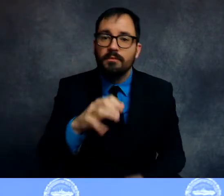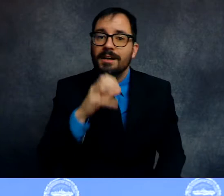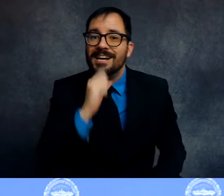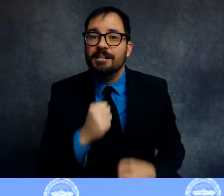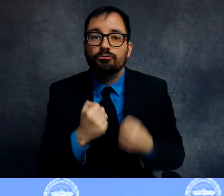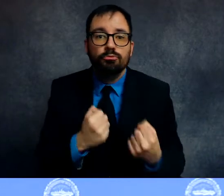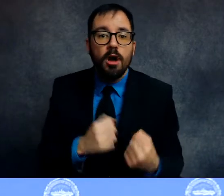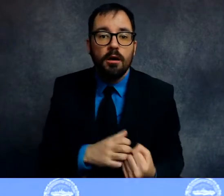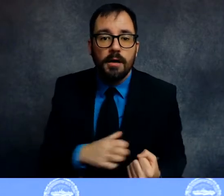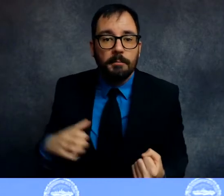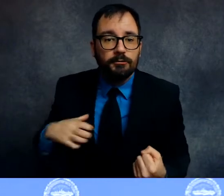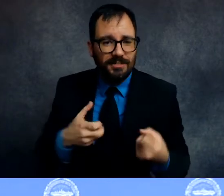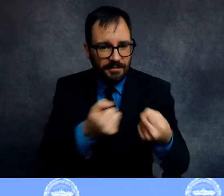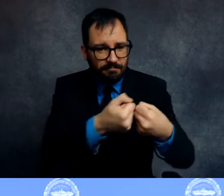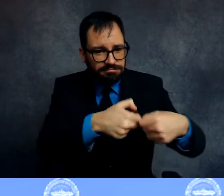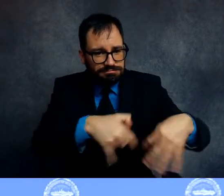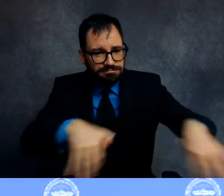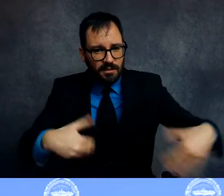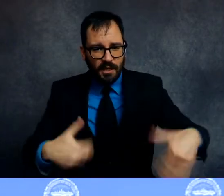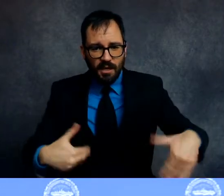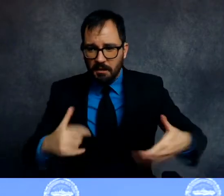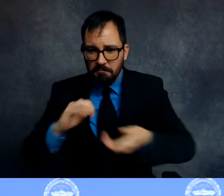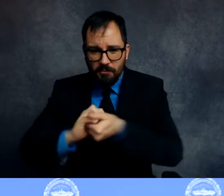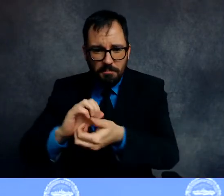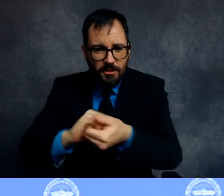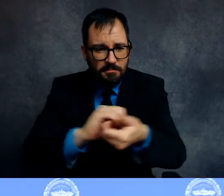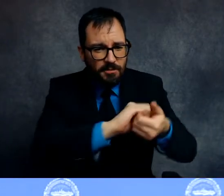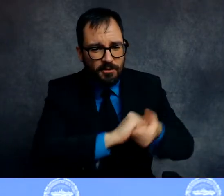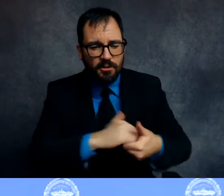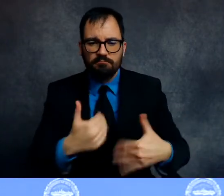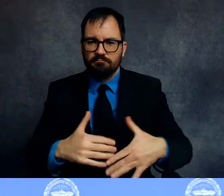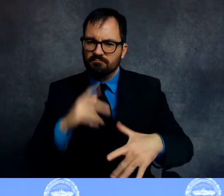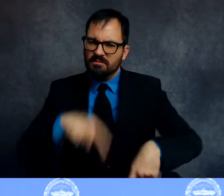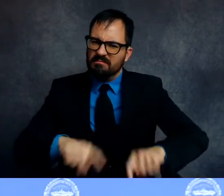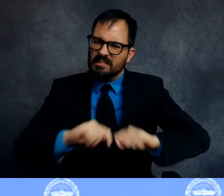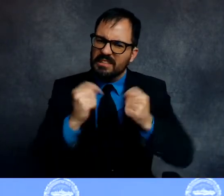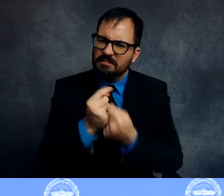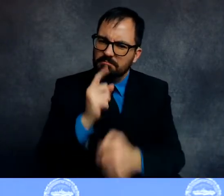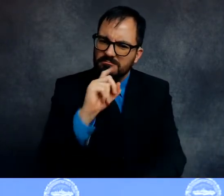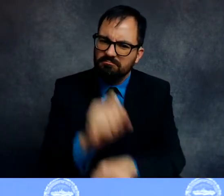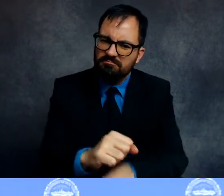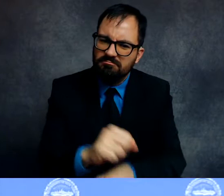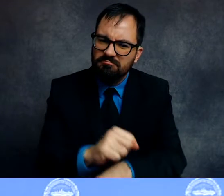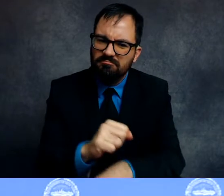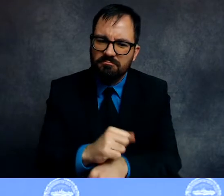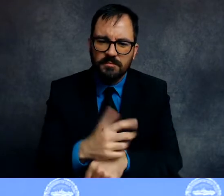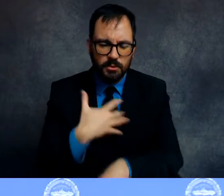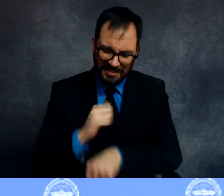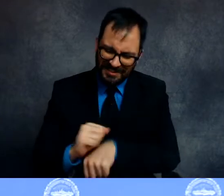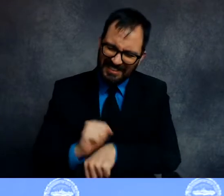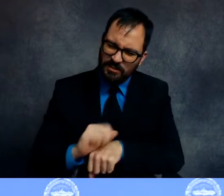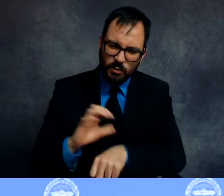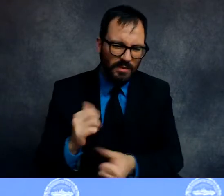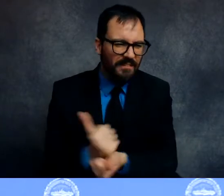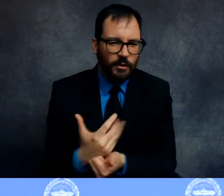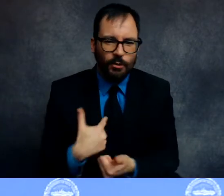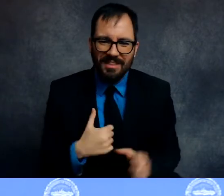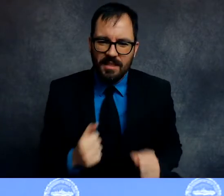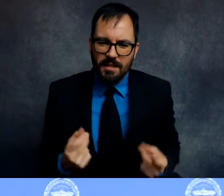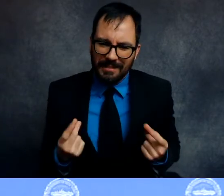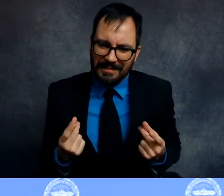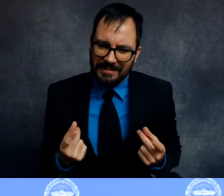EMS, who have been doing an amazing job, Emily Shea and all the staff of the Age Strong Commission, and all of our partners that we have in the